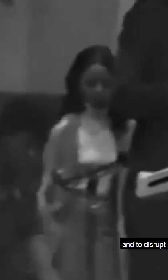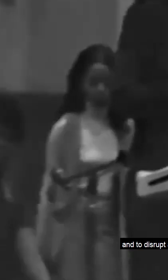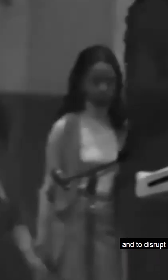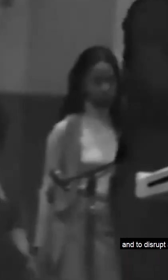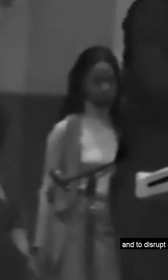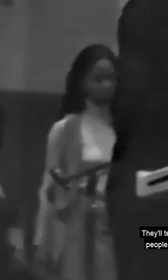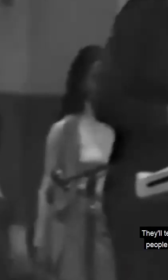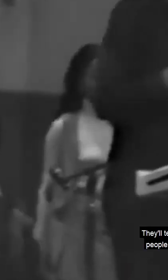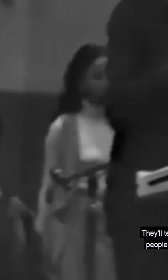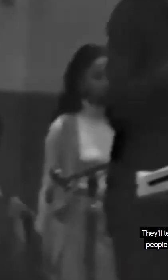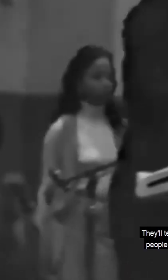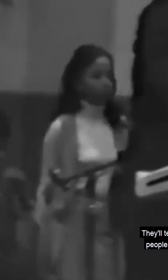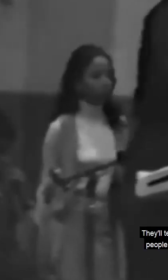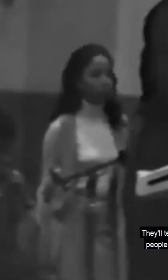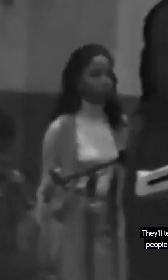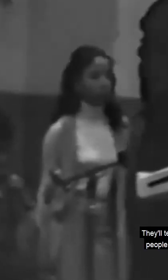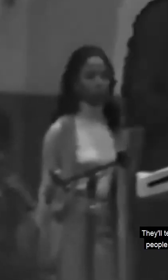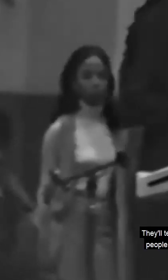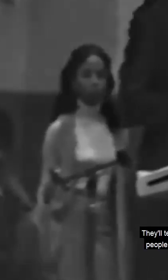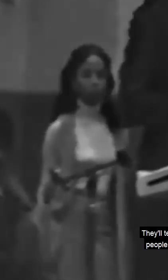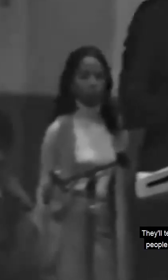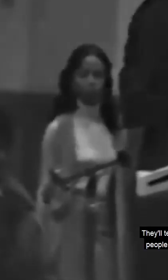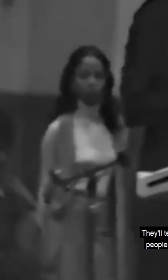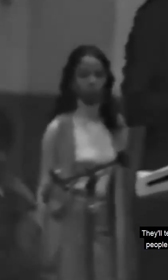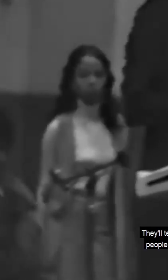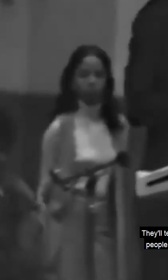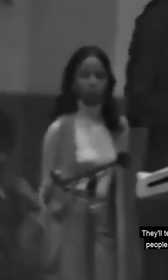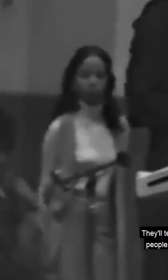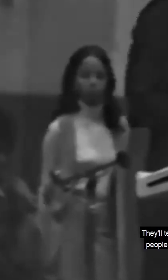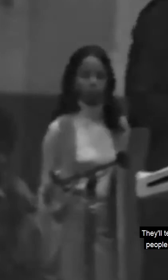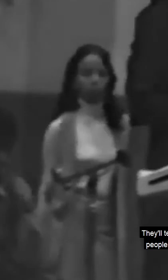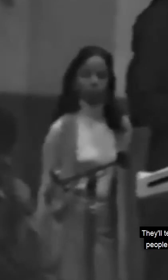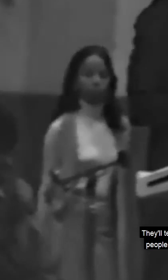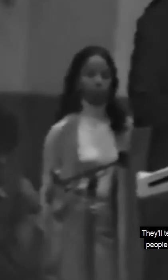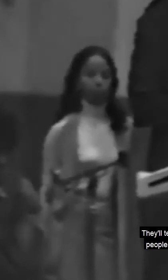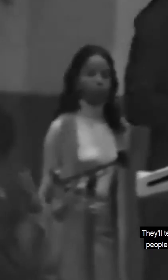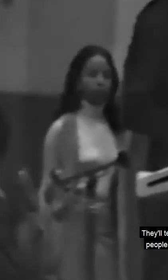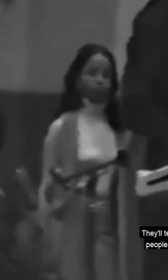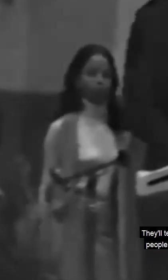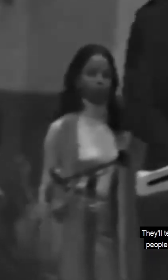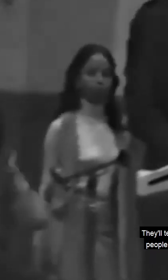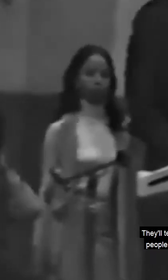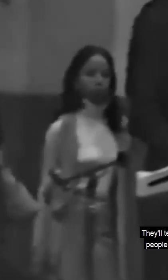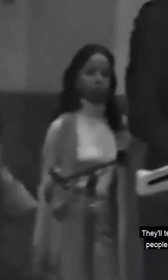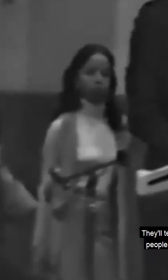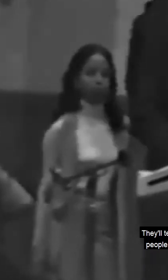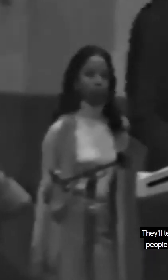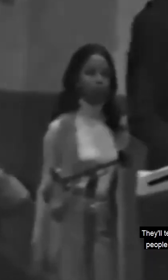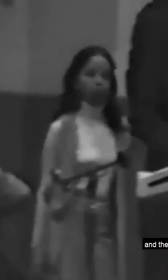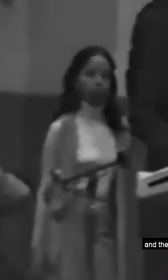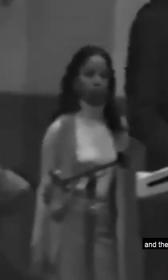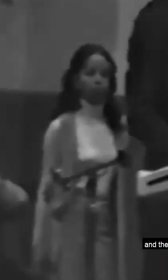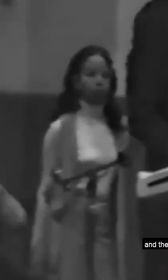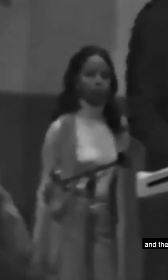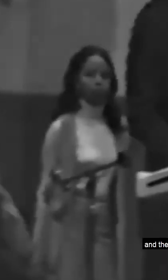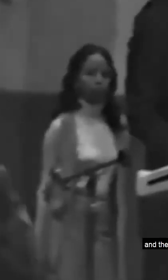unity is they'll tell Chicanos, well, black people have eaten all of the pie and there